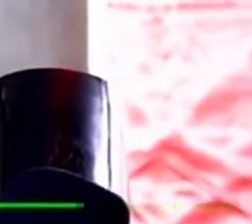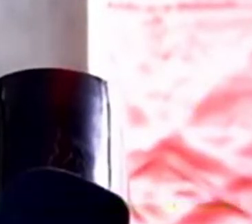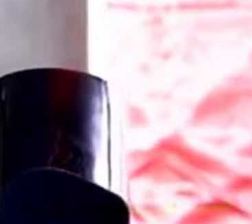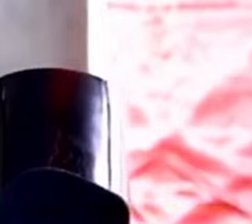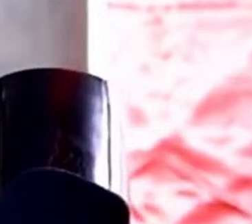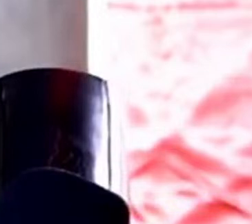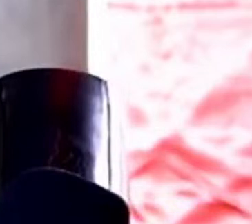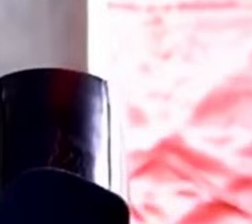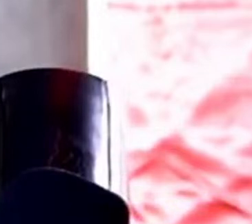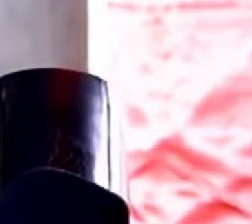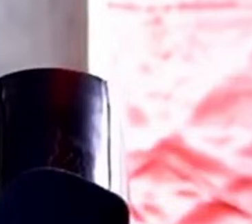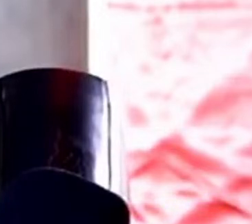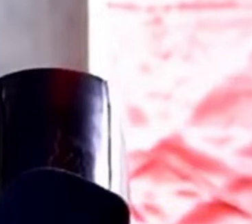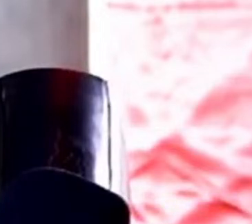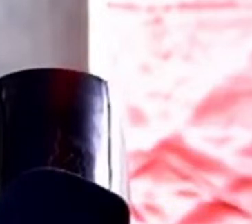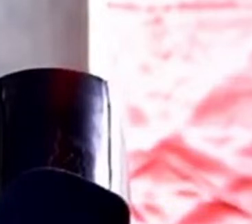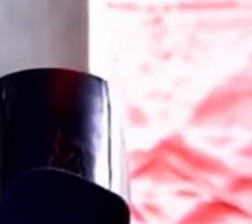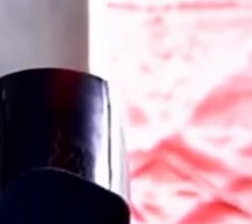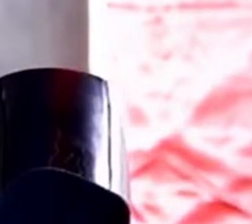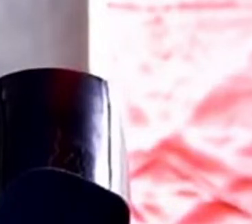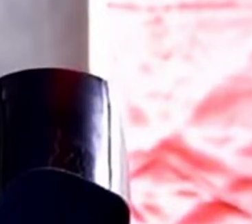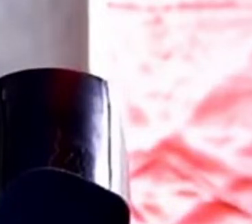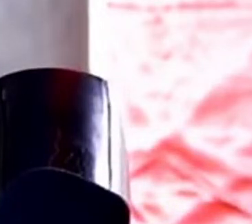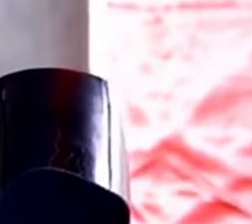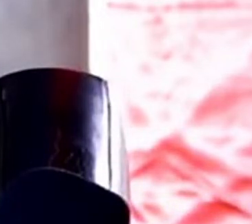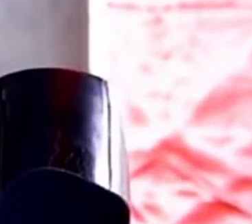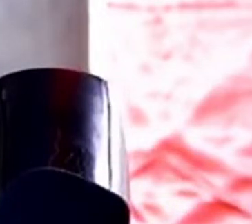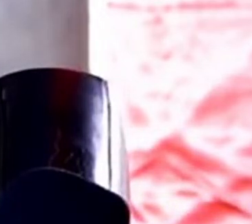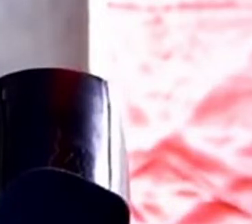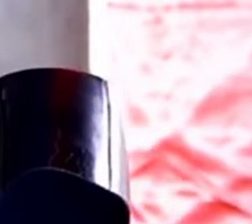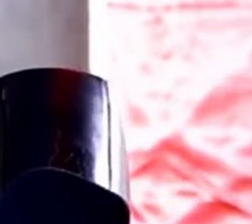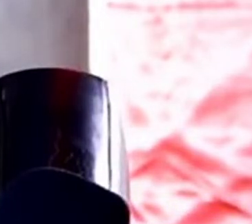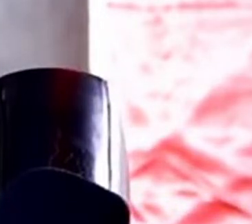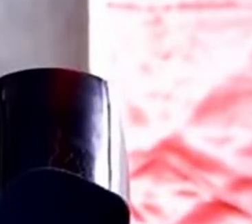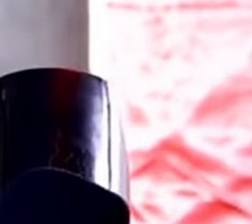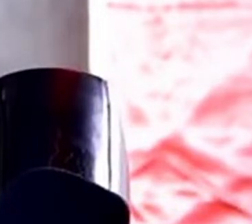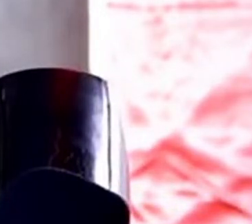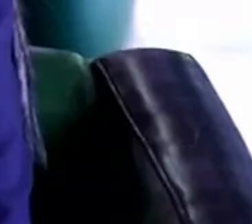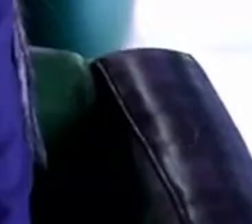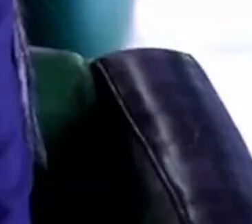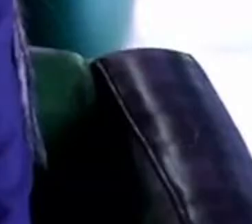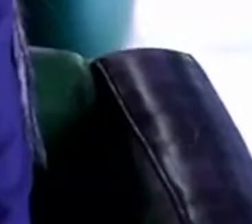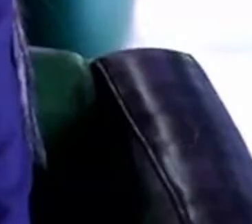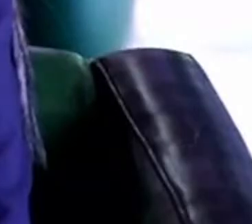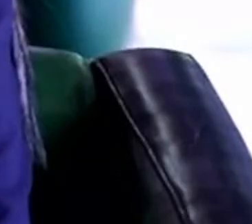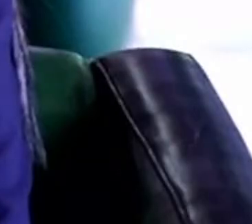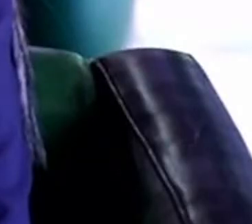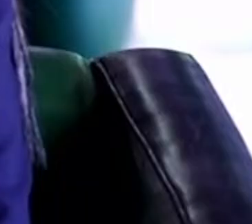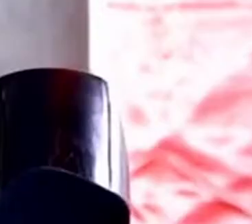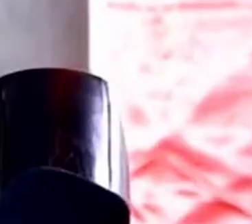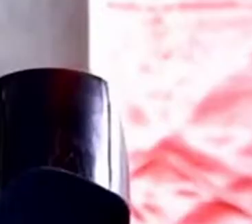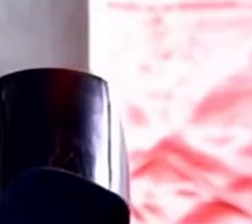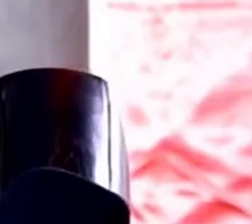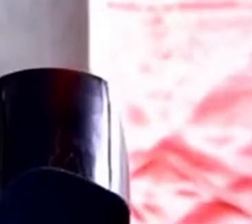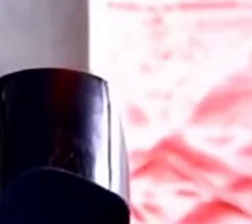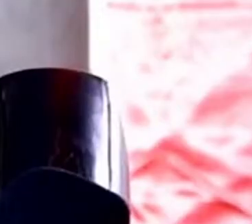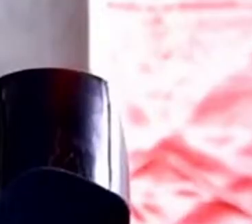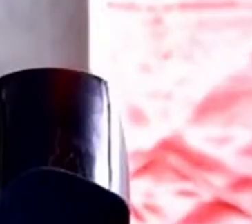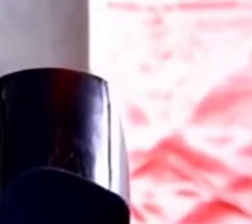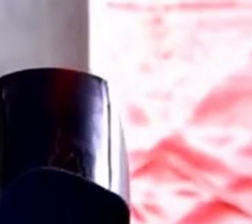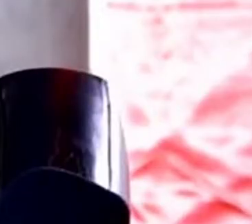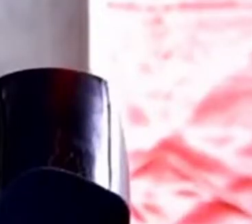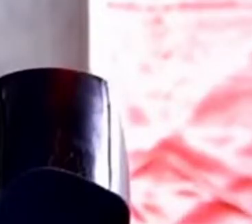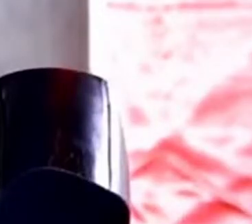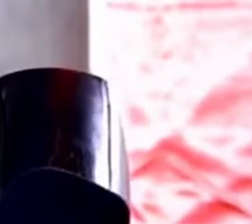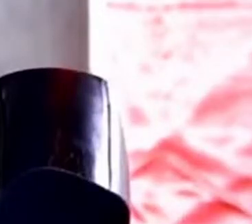that. And I'm also trying to bring on board this what you call dragon fruits. These are fruits that